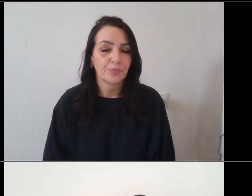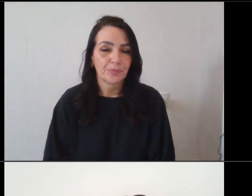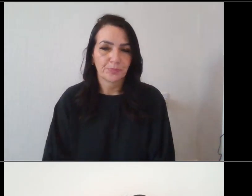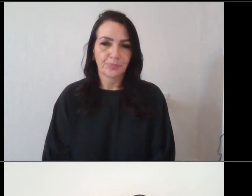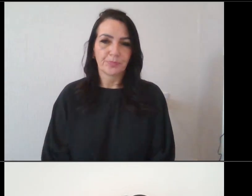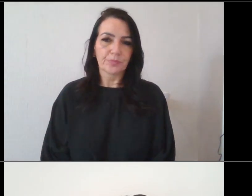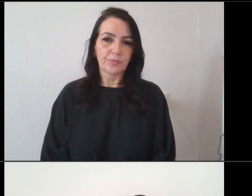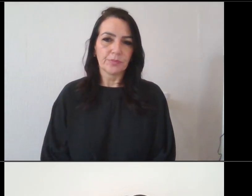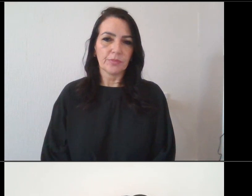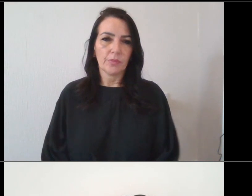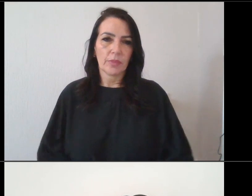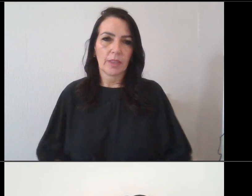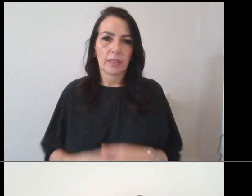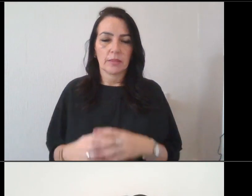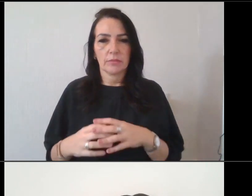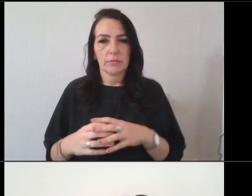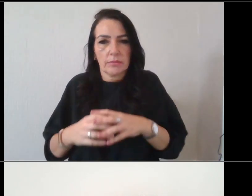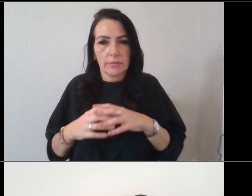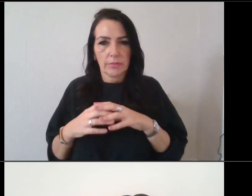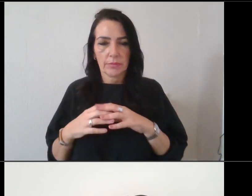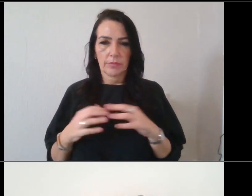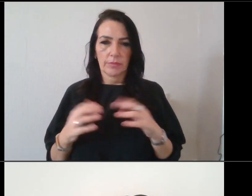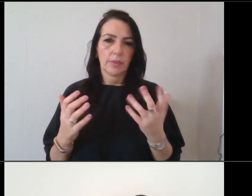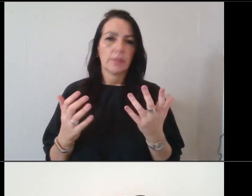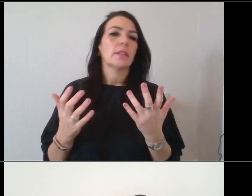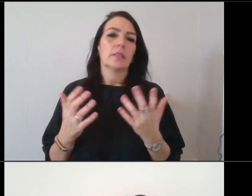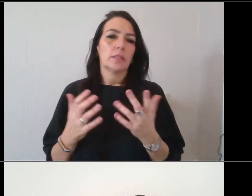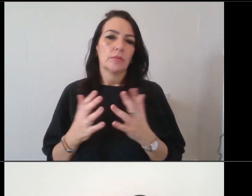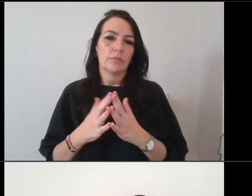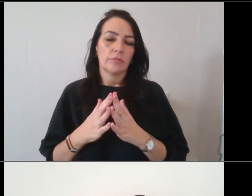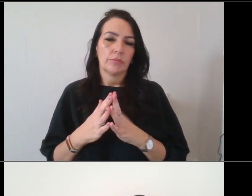yeah, again, there's maybe a few different ways, so it's sort of smaller